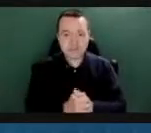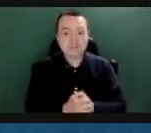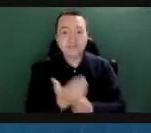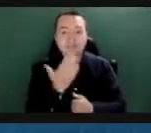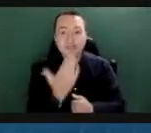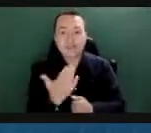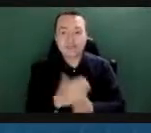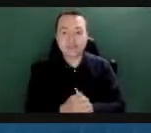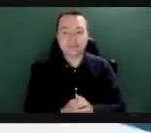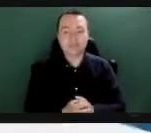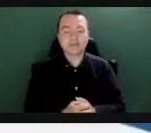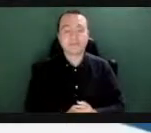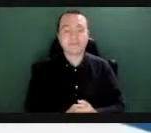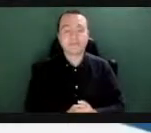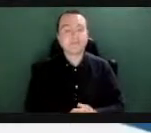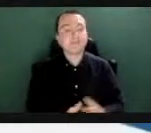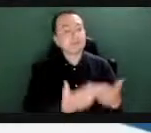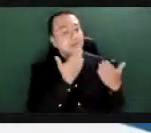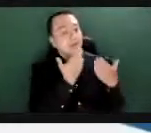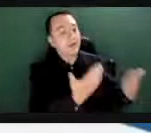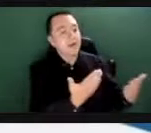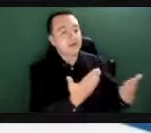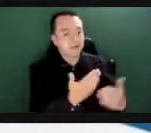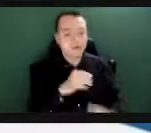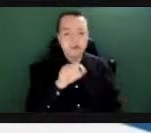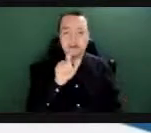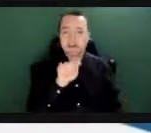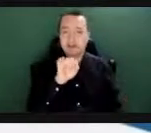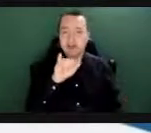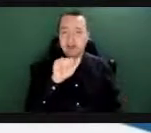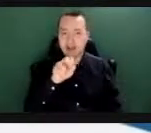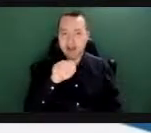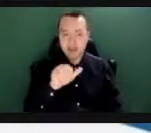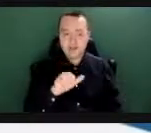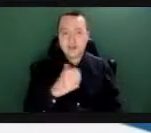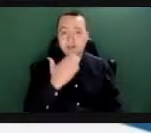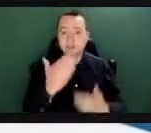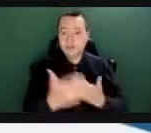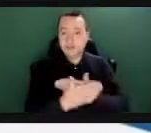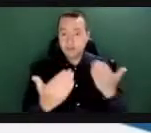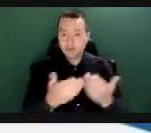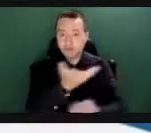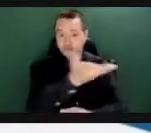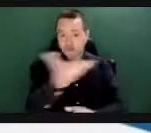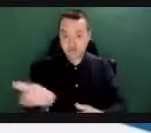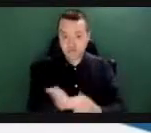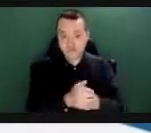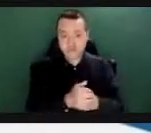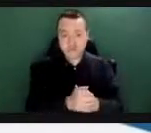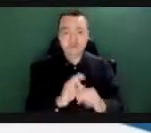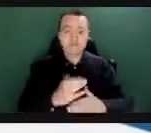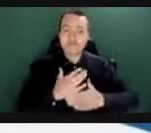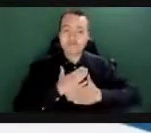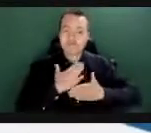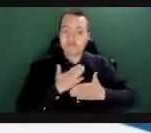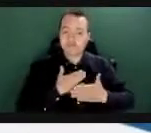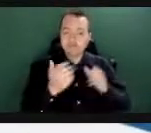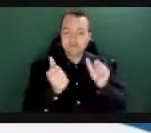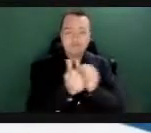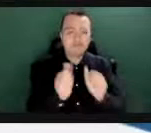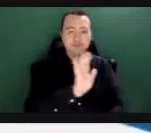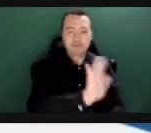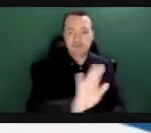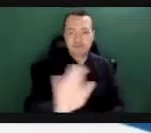gracias. Muchas gracias, Tanya. A very good morning to you all. It's a real pleasure to be with you here this